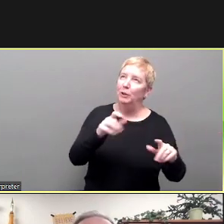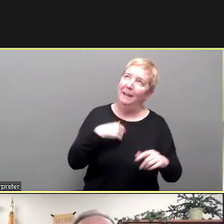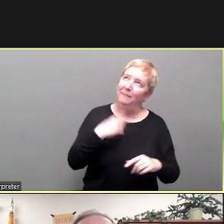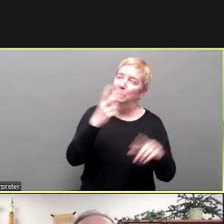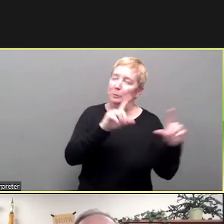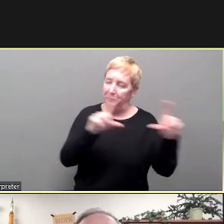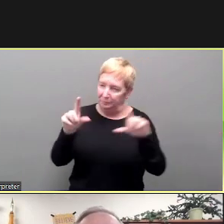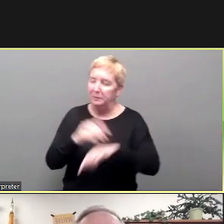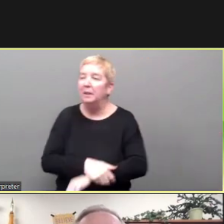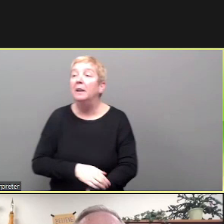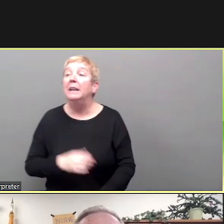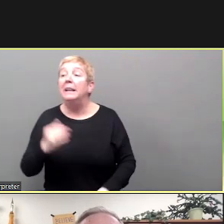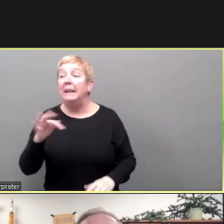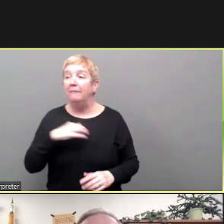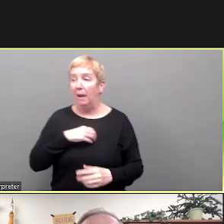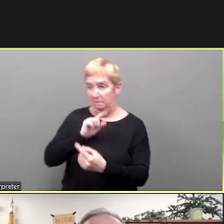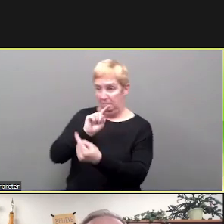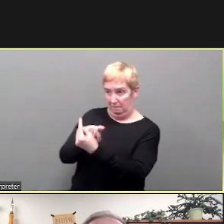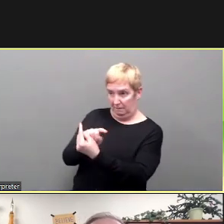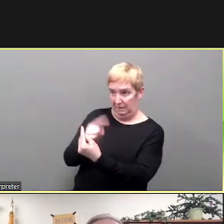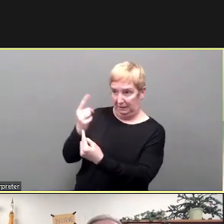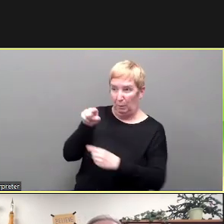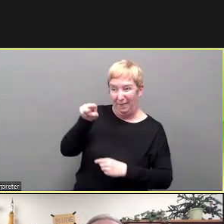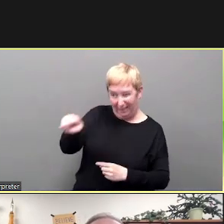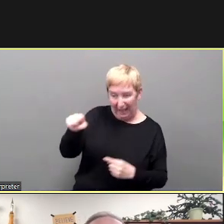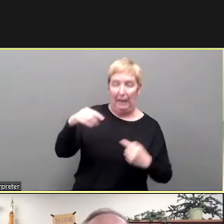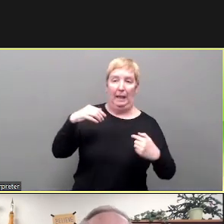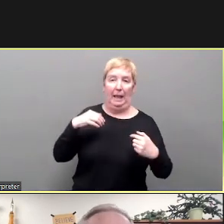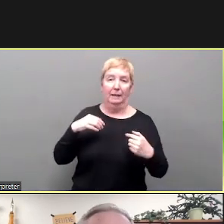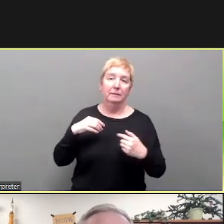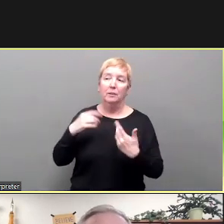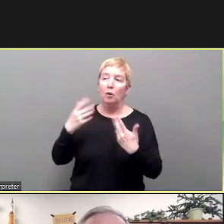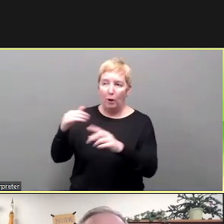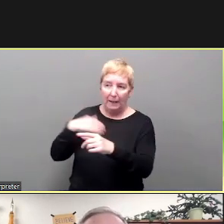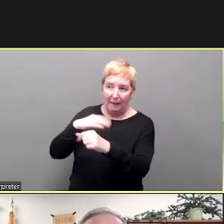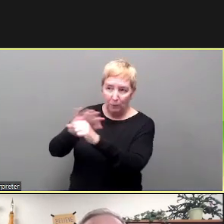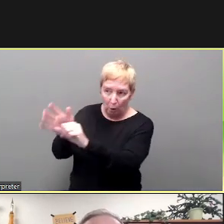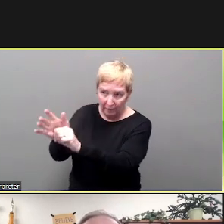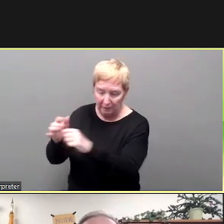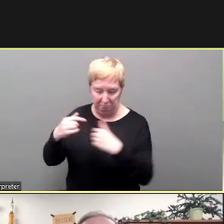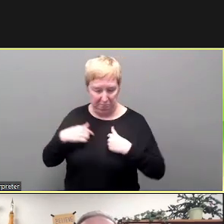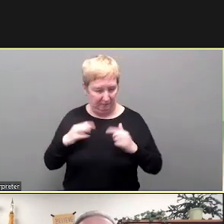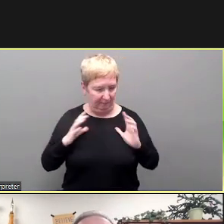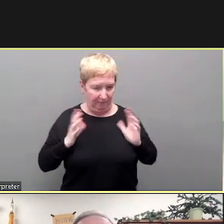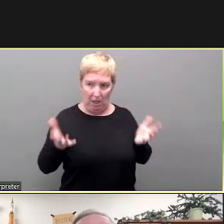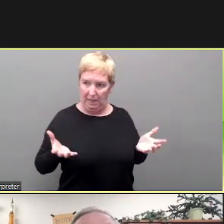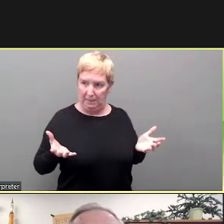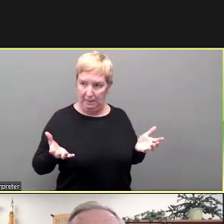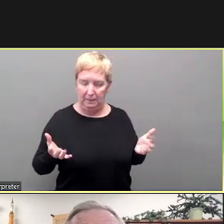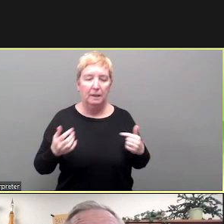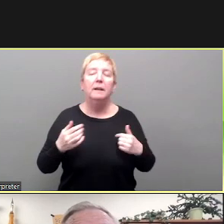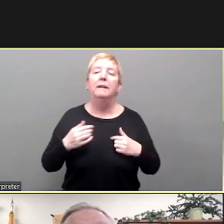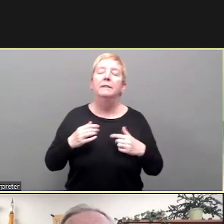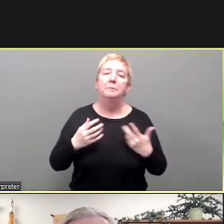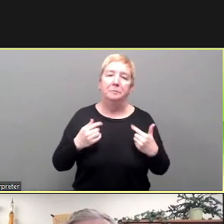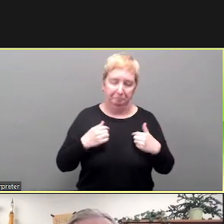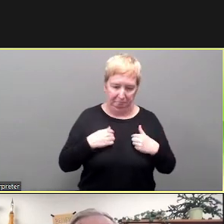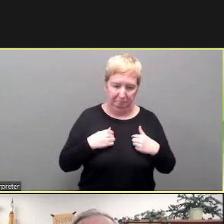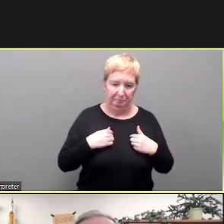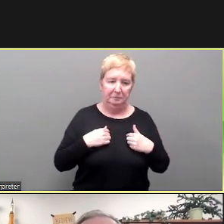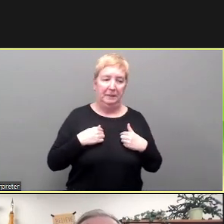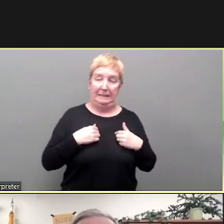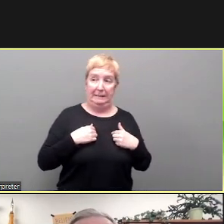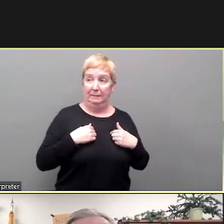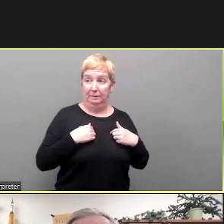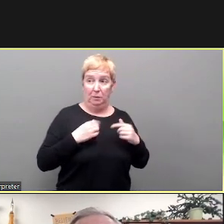with someone not fully vaccinated, 5 days at home, 5 days out with a mask. If you're fully up to date with